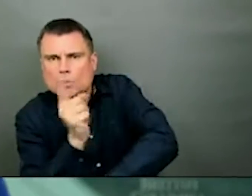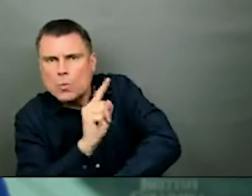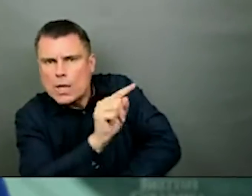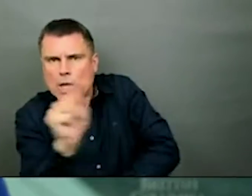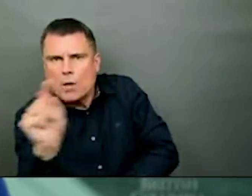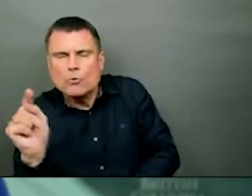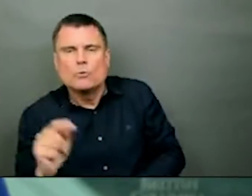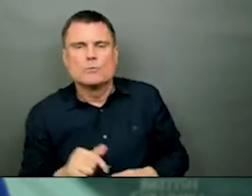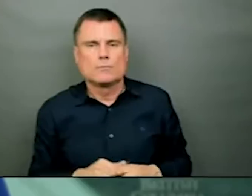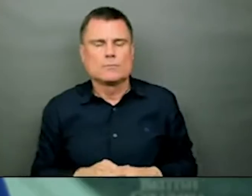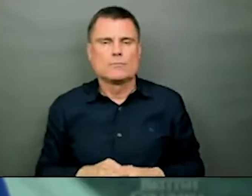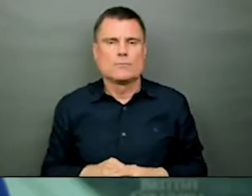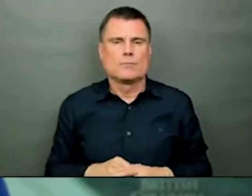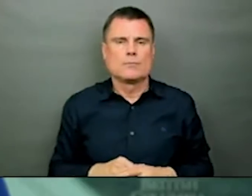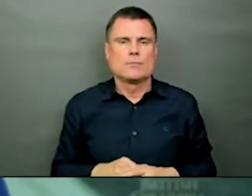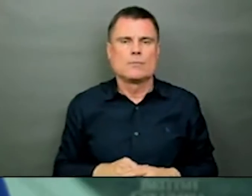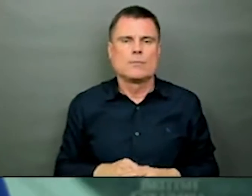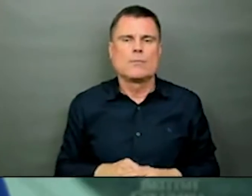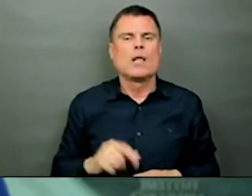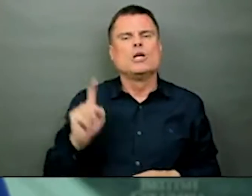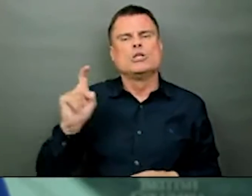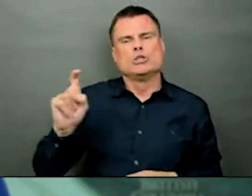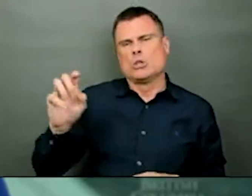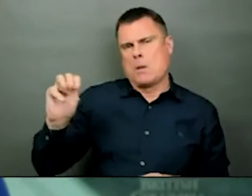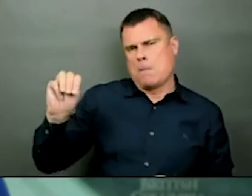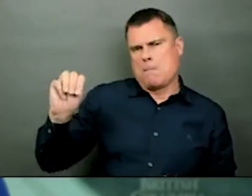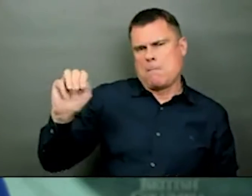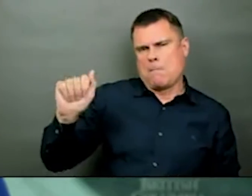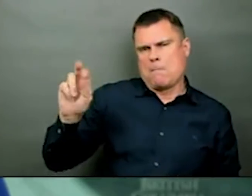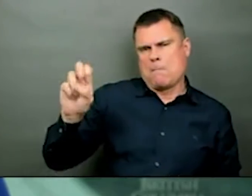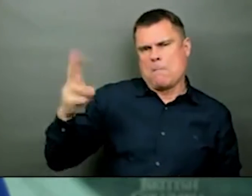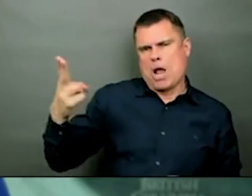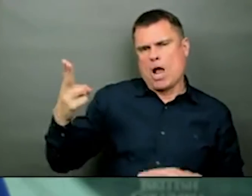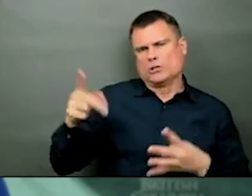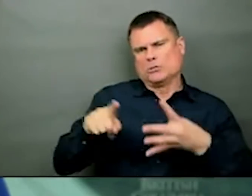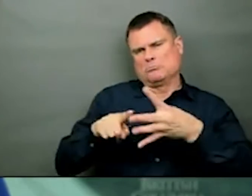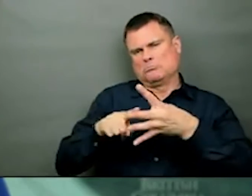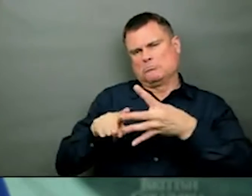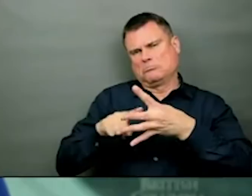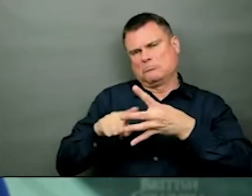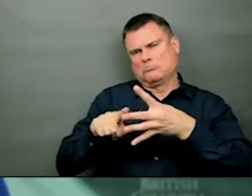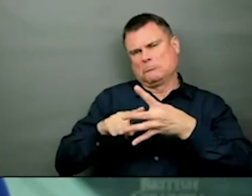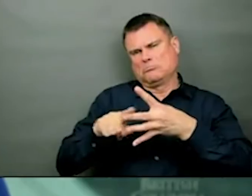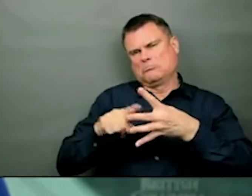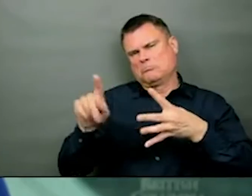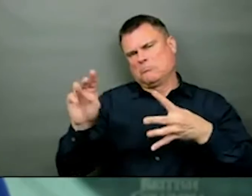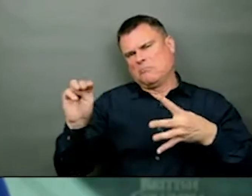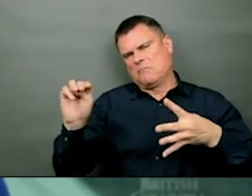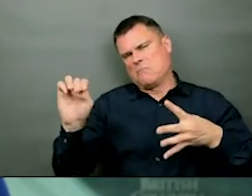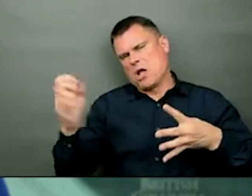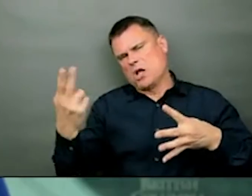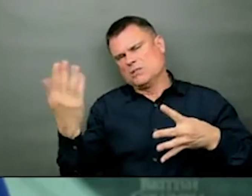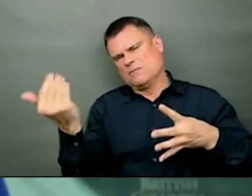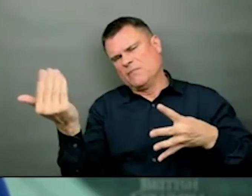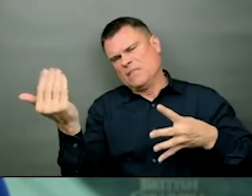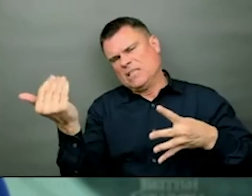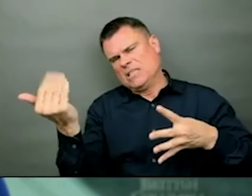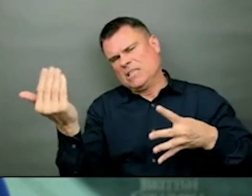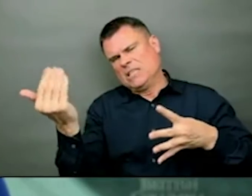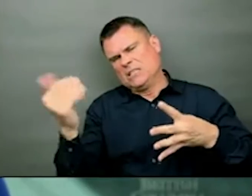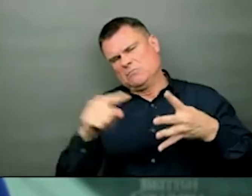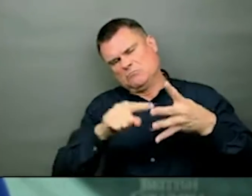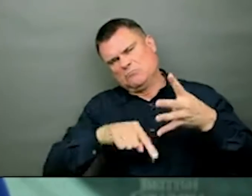March. And if you're connected to the healthcare system, for example, you receive home support, you'll expect